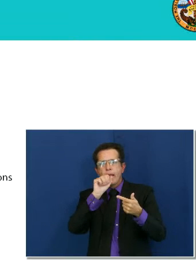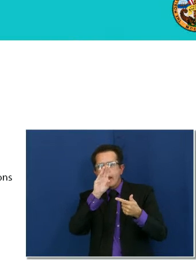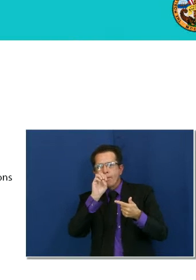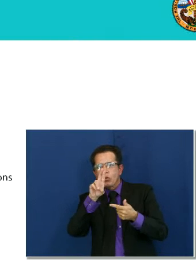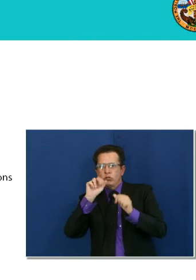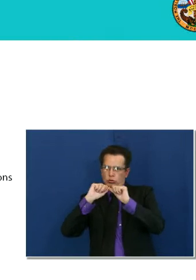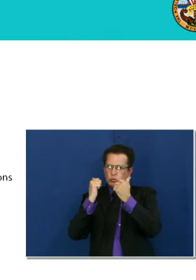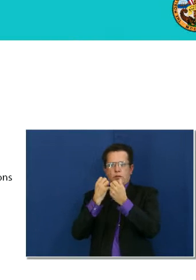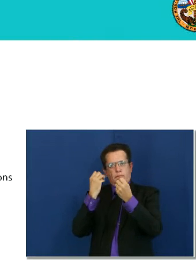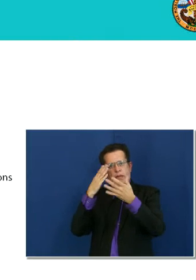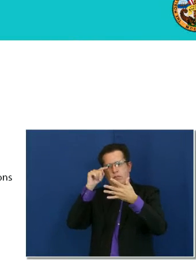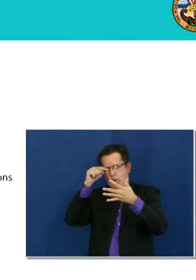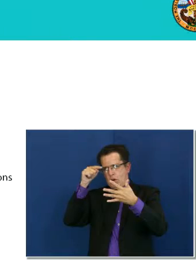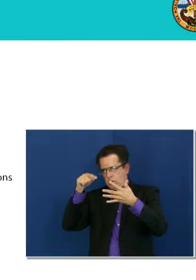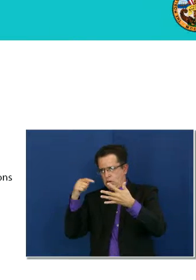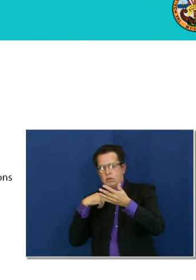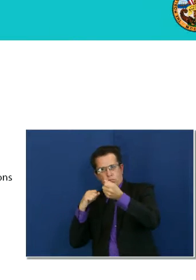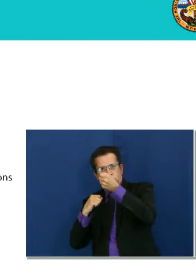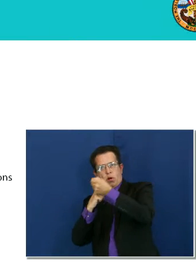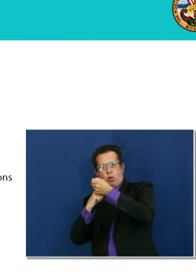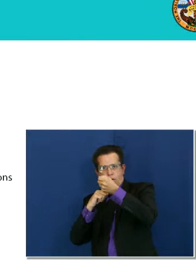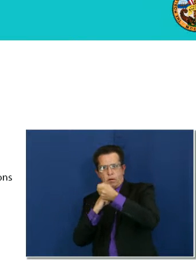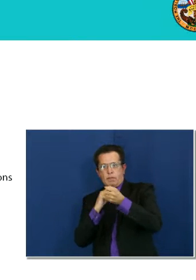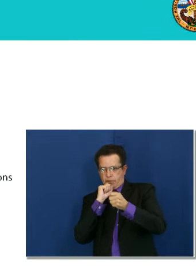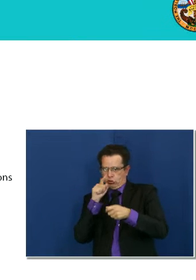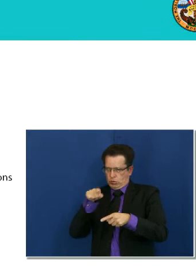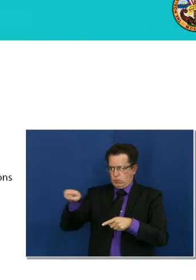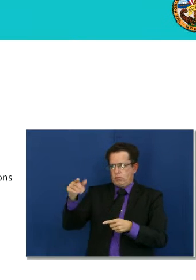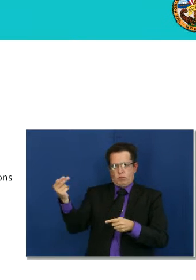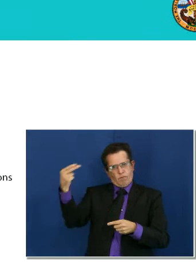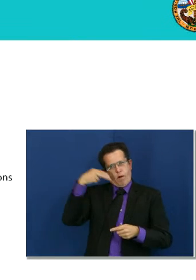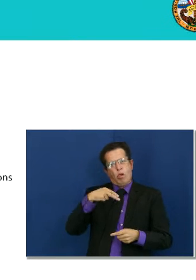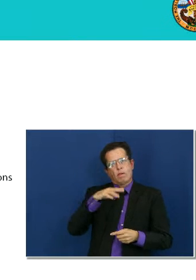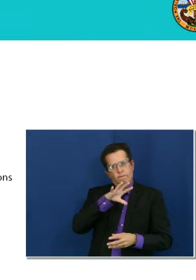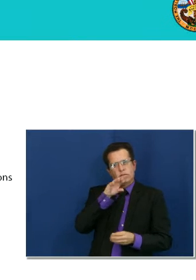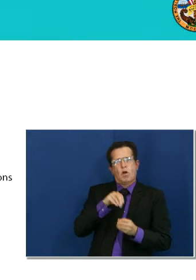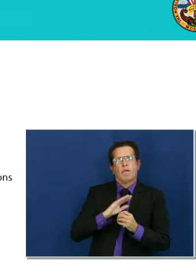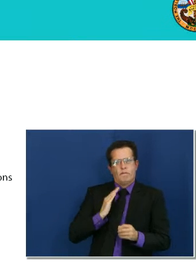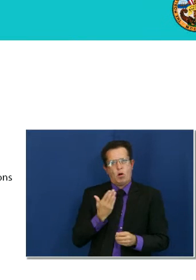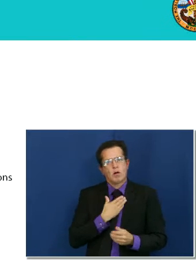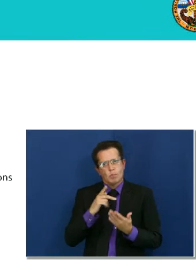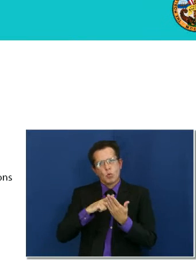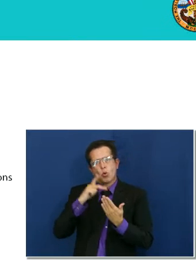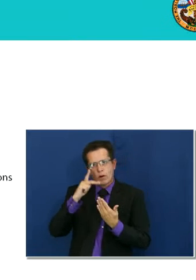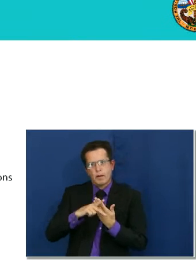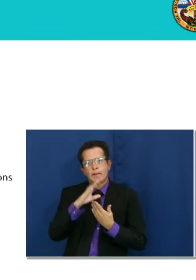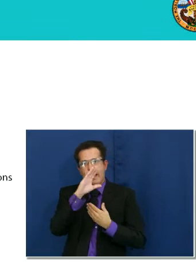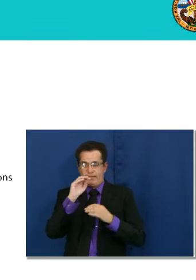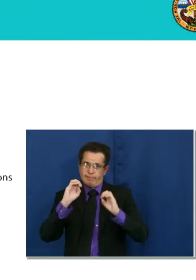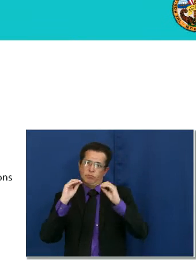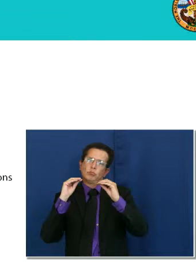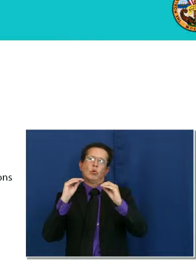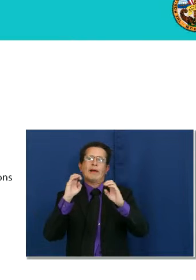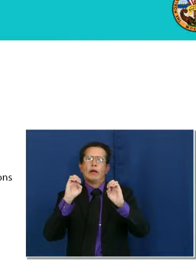many others to help ensure that trusted messengers are a part of the program we're doing, along with working with our education communities and, of course,